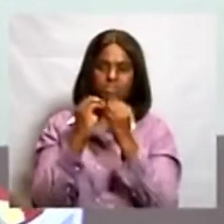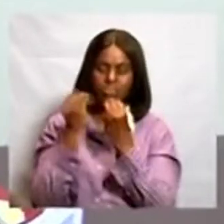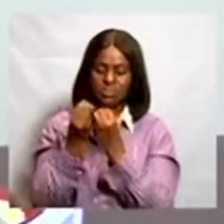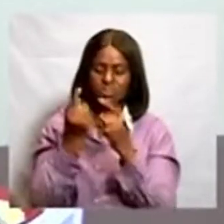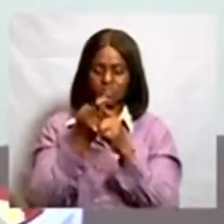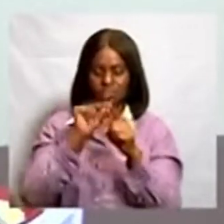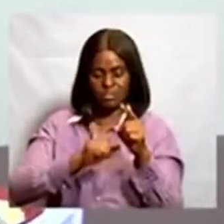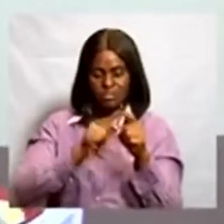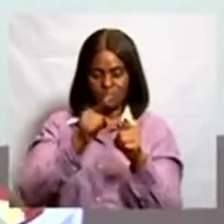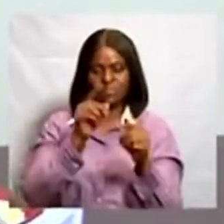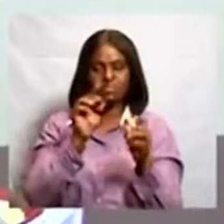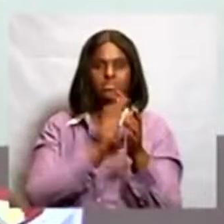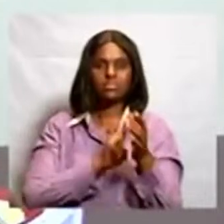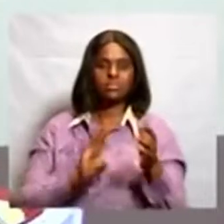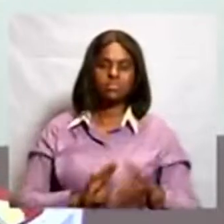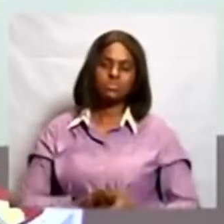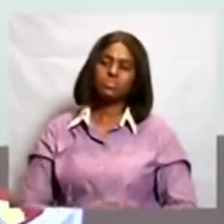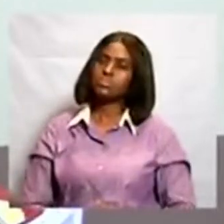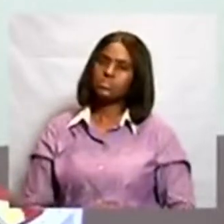our board.